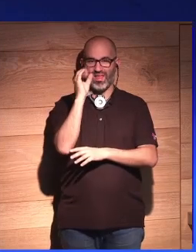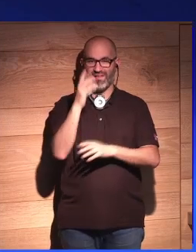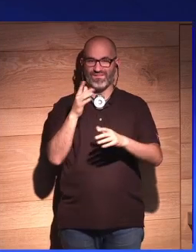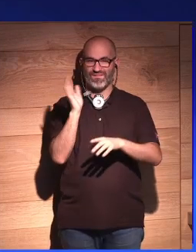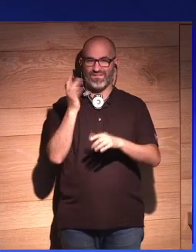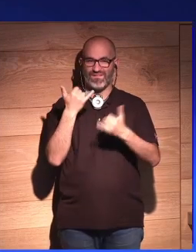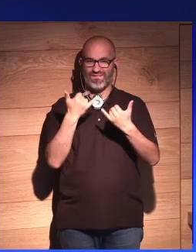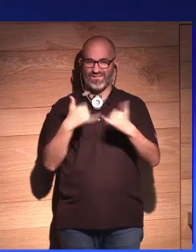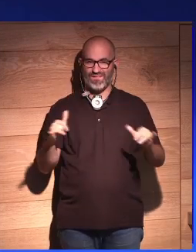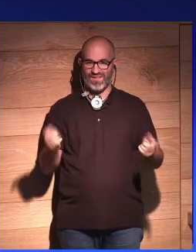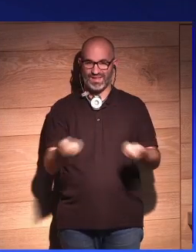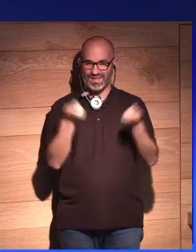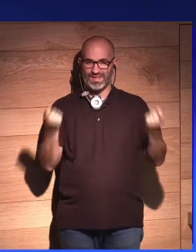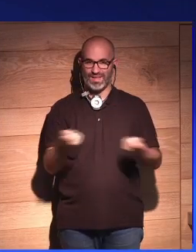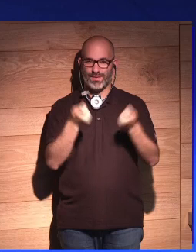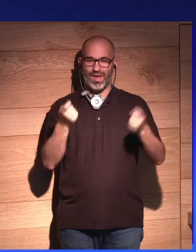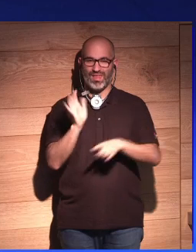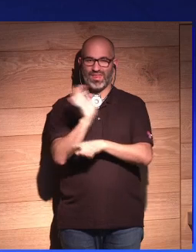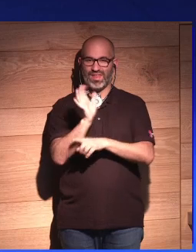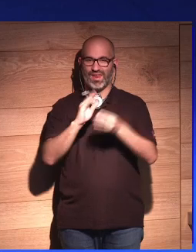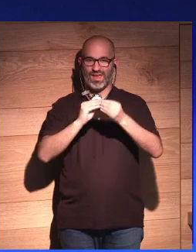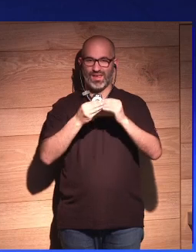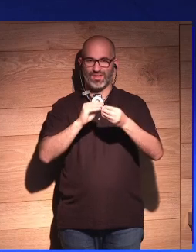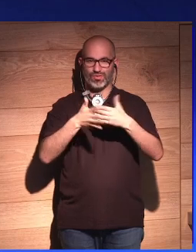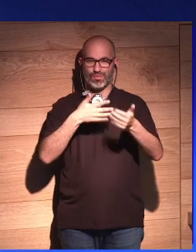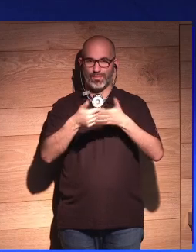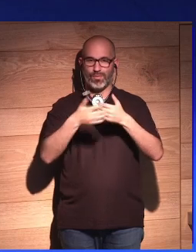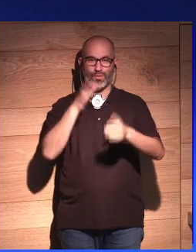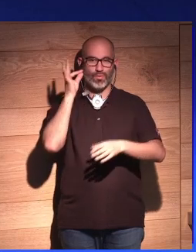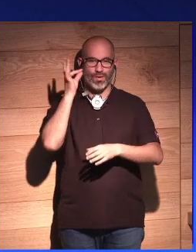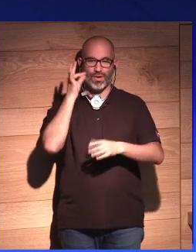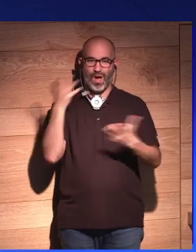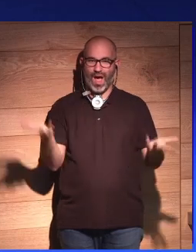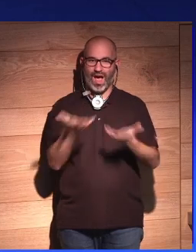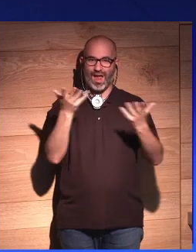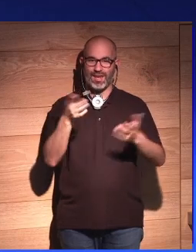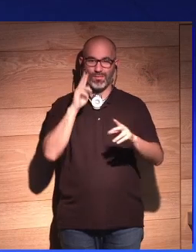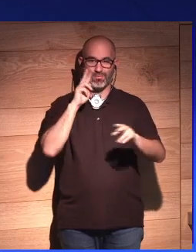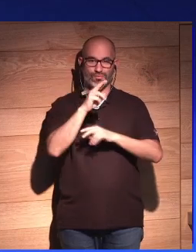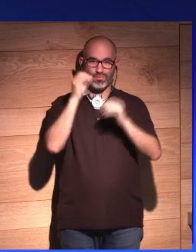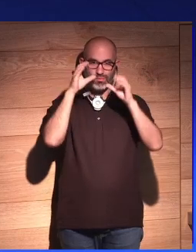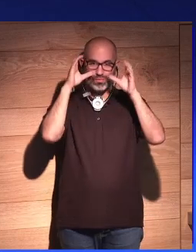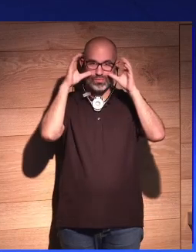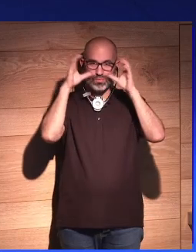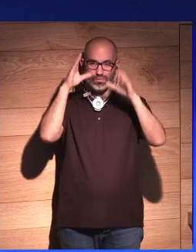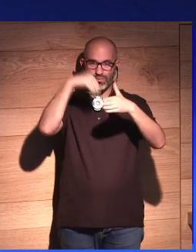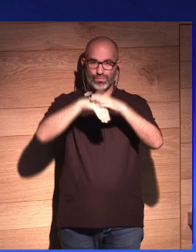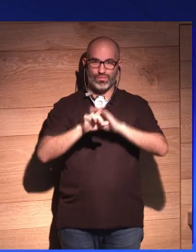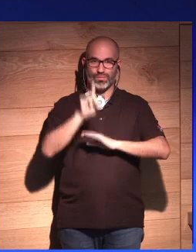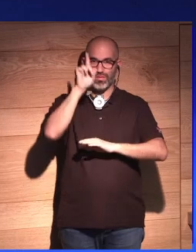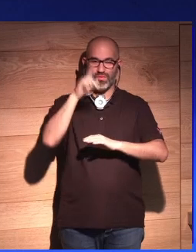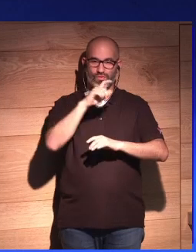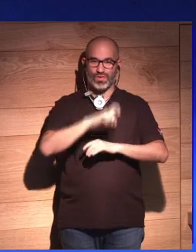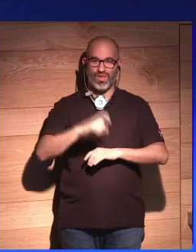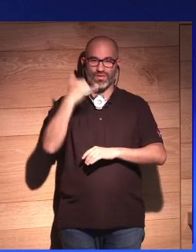her here. This conference is within the framework of this Women-Made Cinema Festival. And